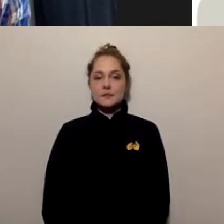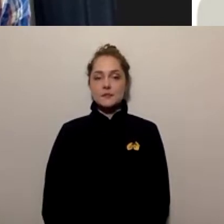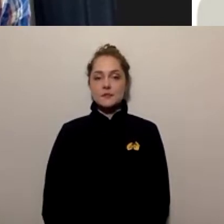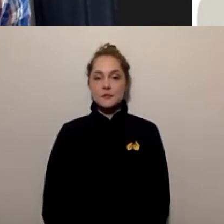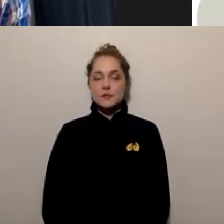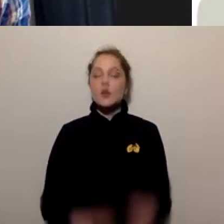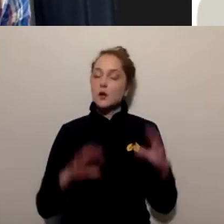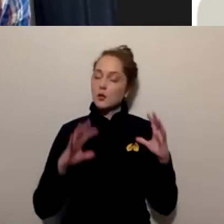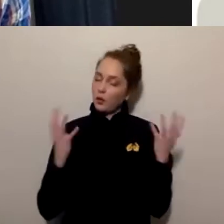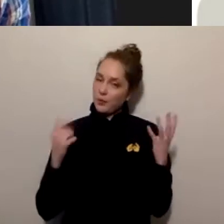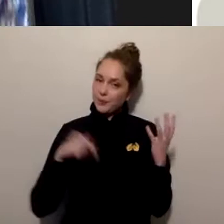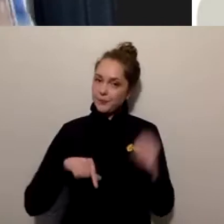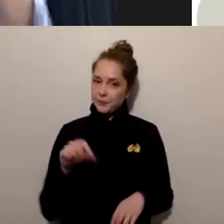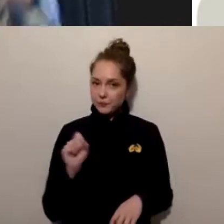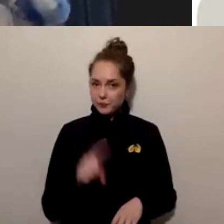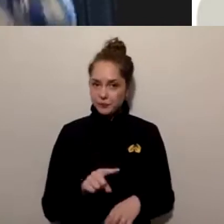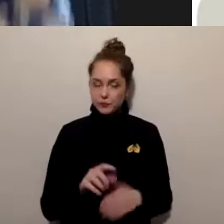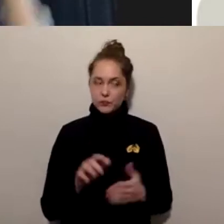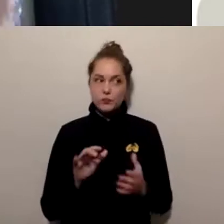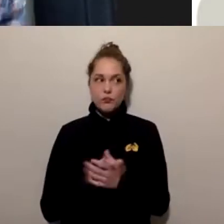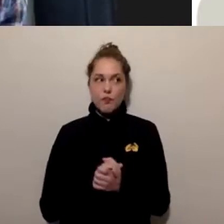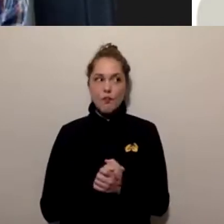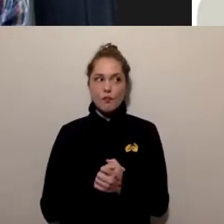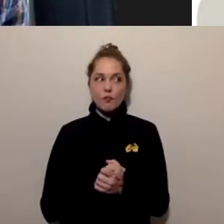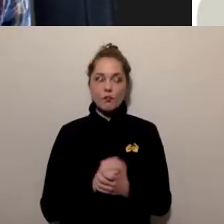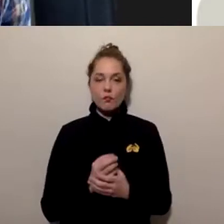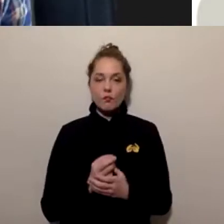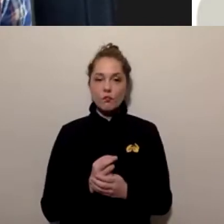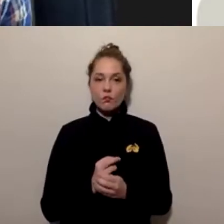So this is a question on